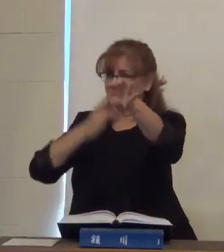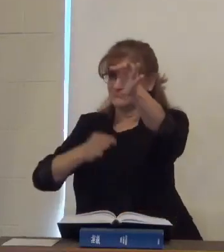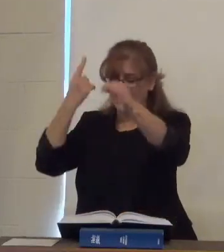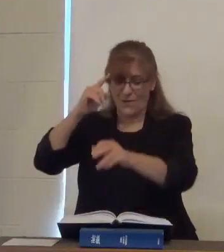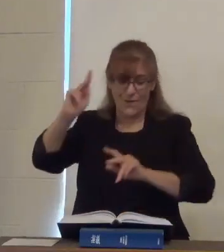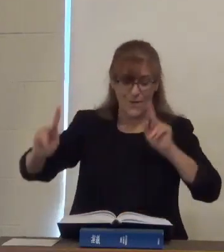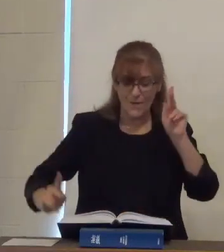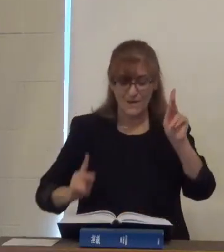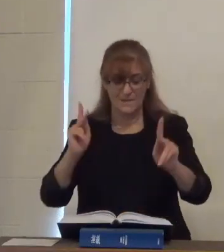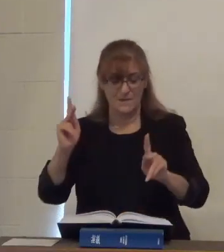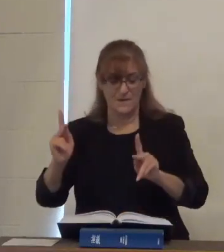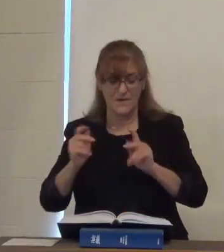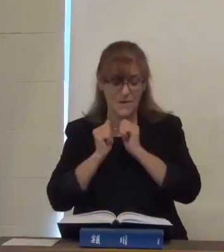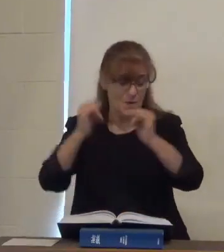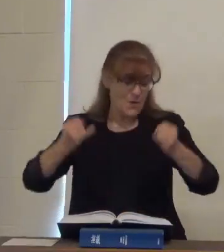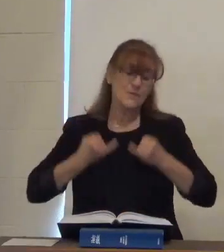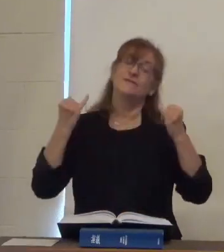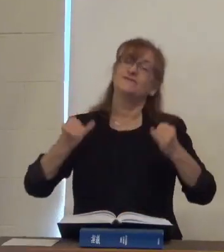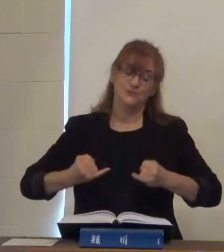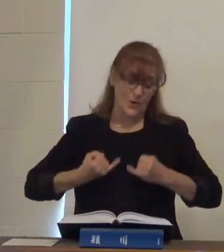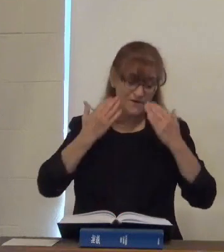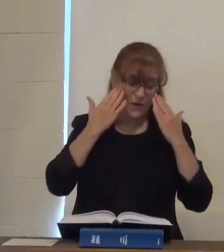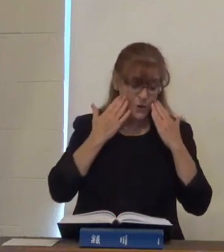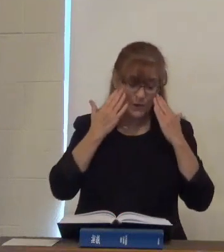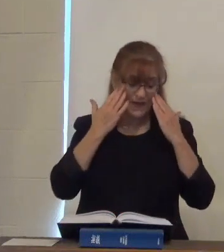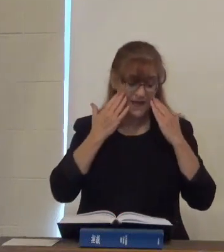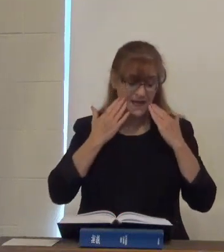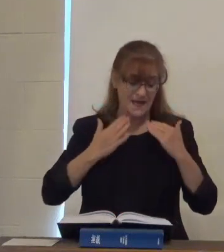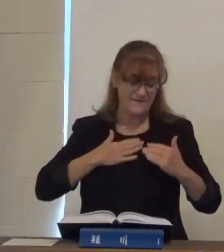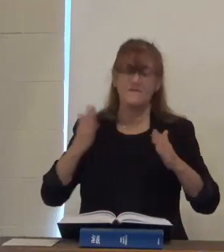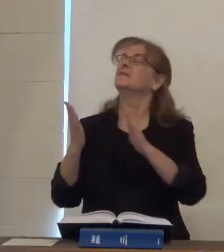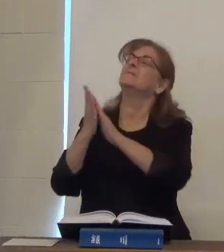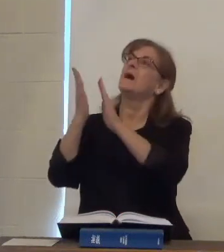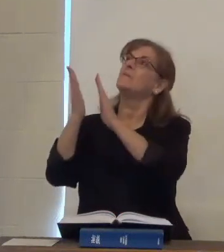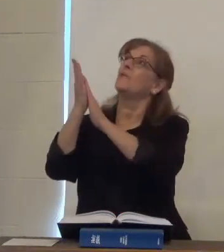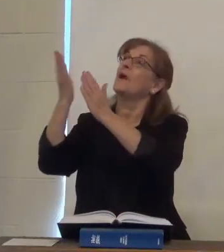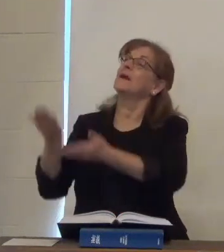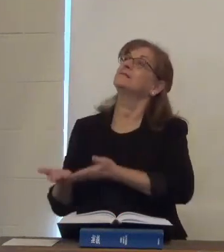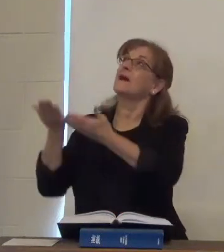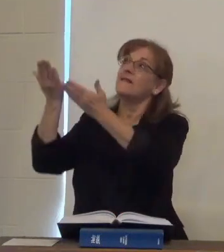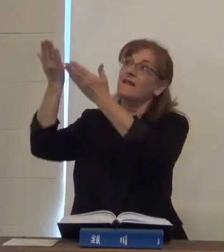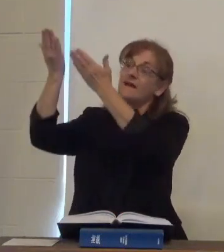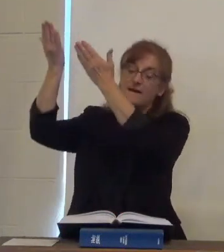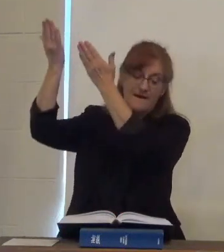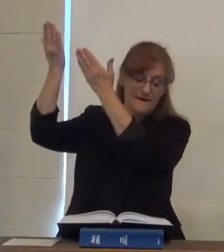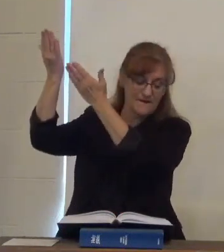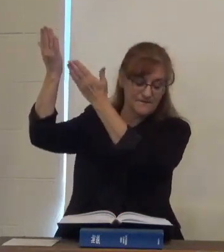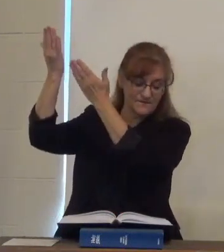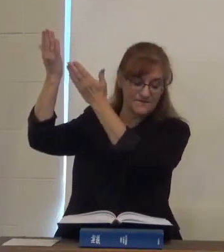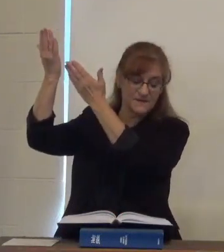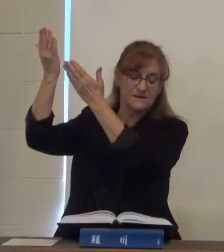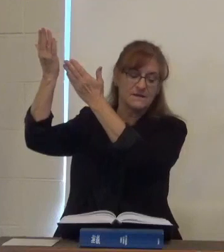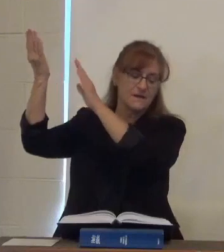die for men. With joyful grief I lift my